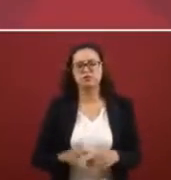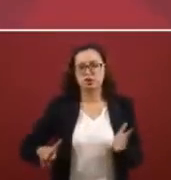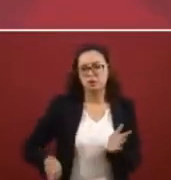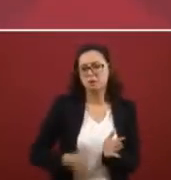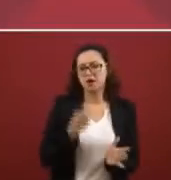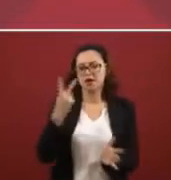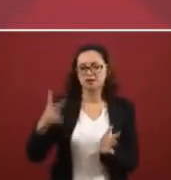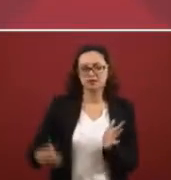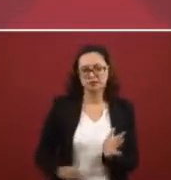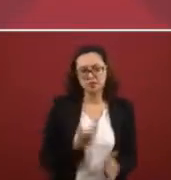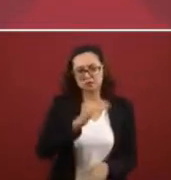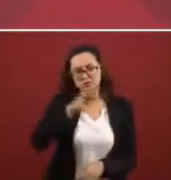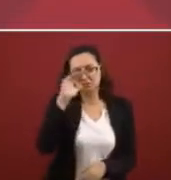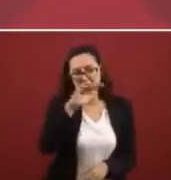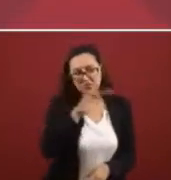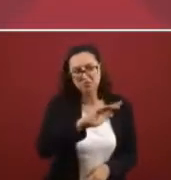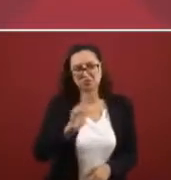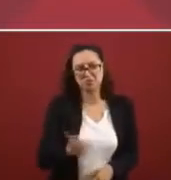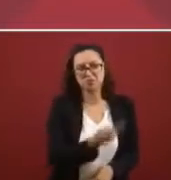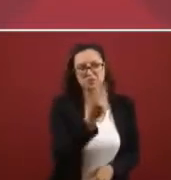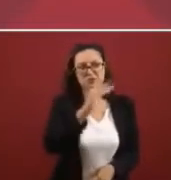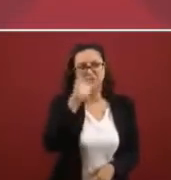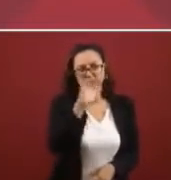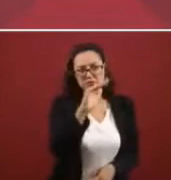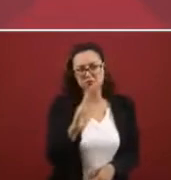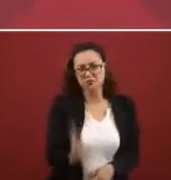and we've been consulting them